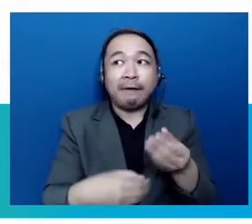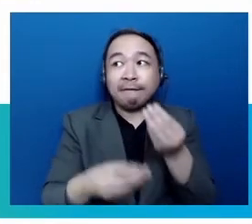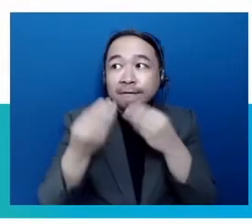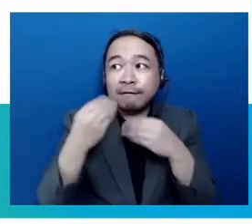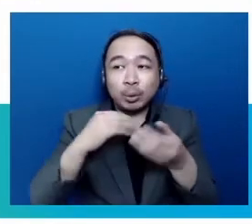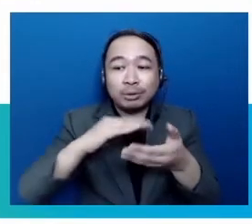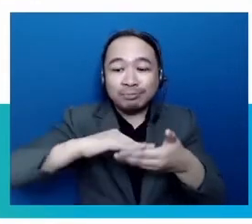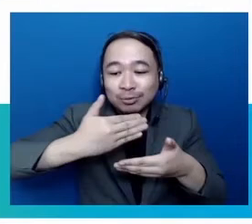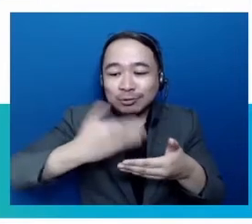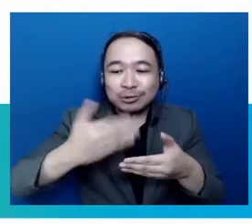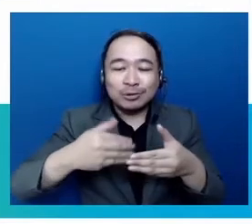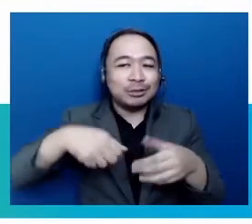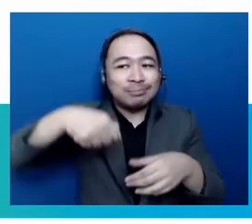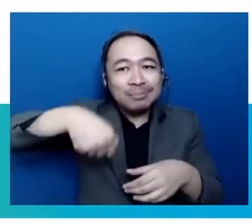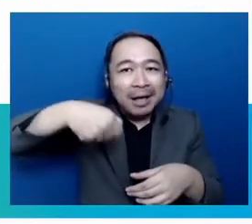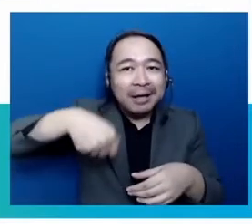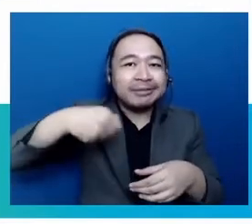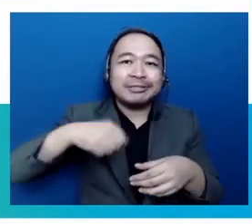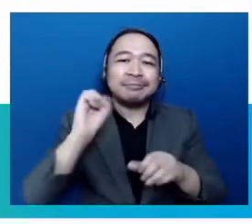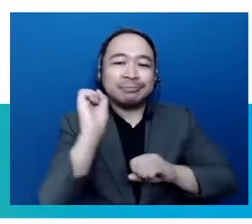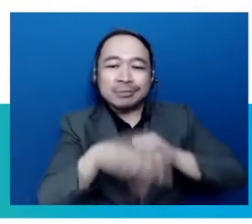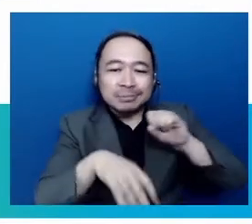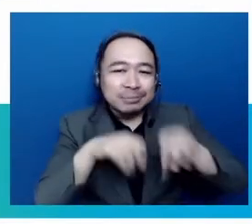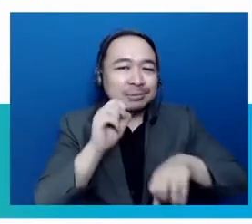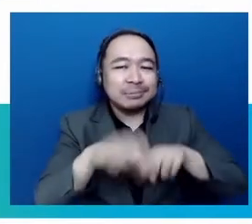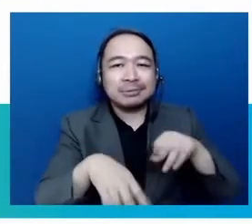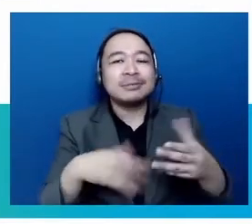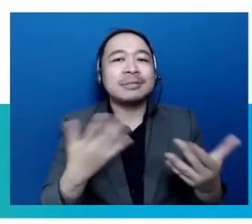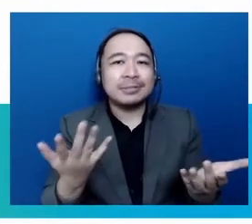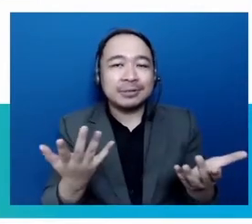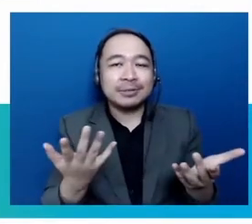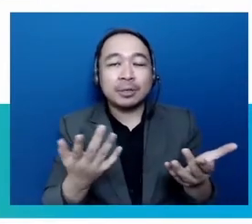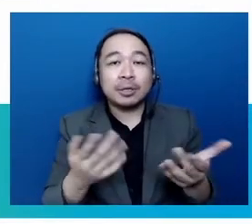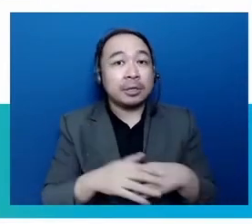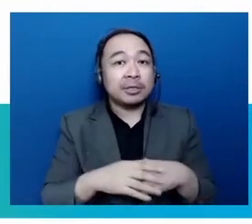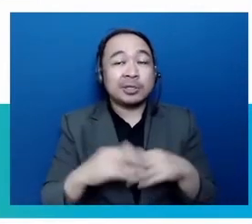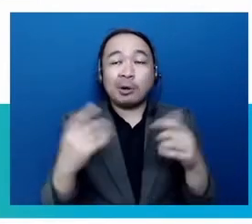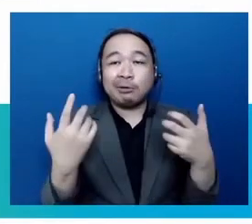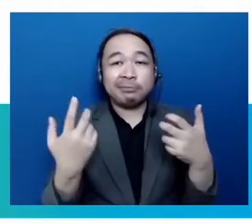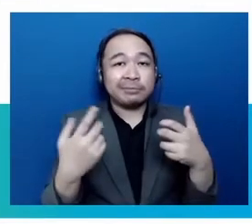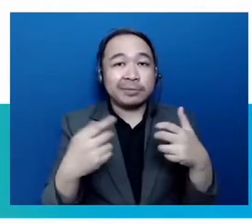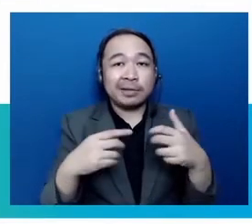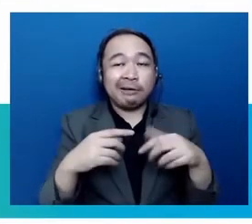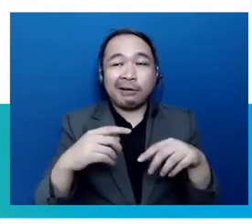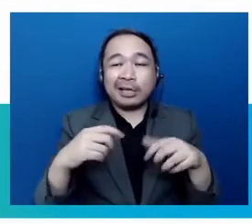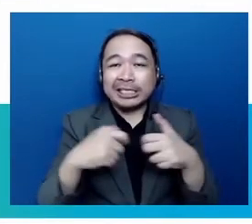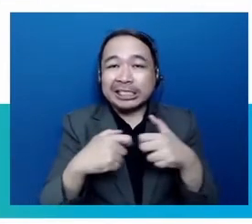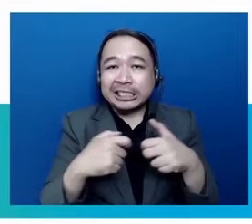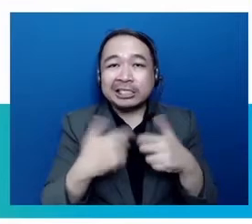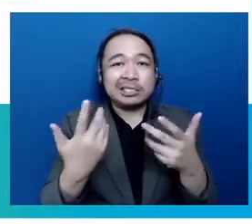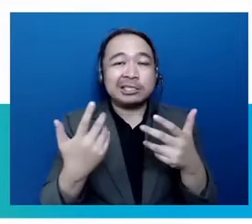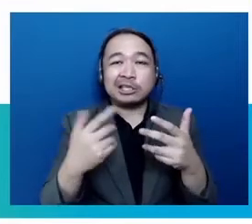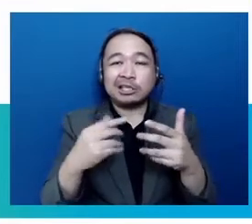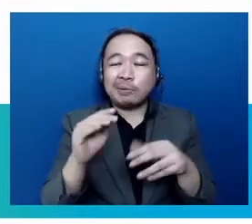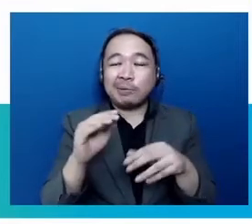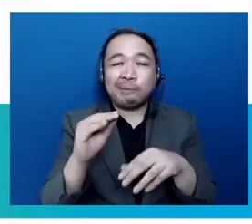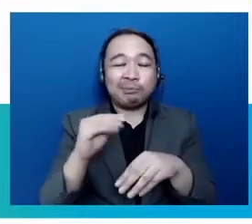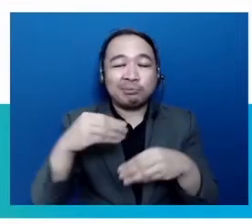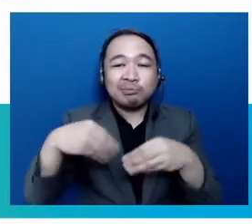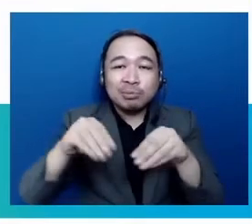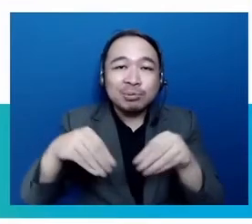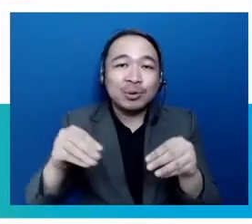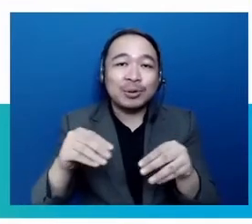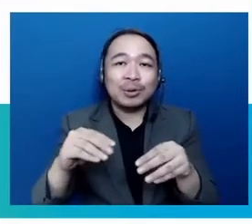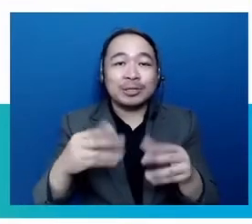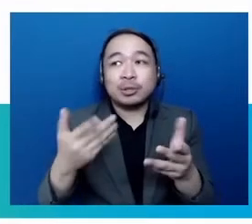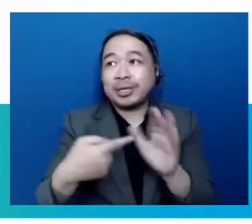shops switching to disposable items, e-commerce packaging. We always joke about how there's packaging inception when you receive like a big